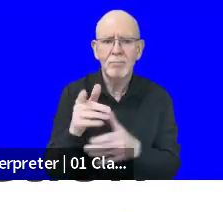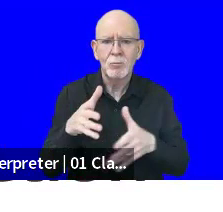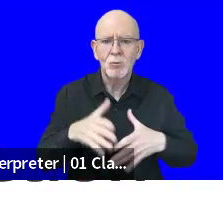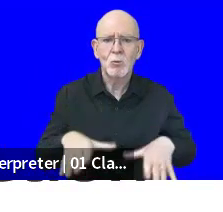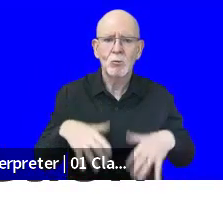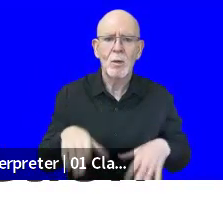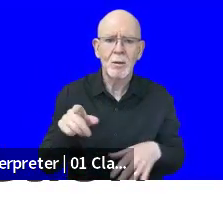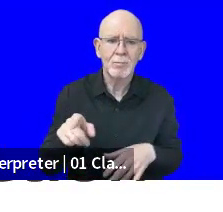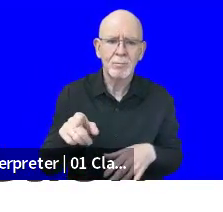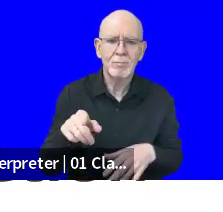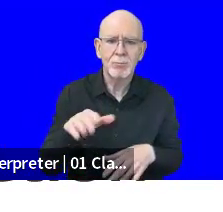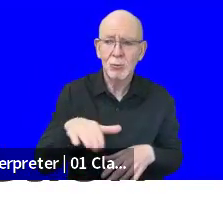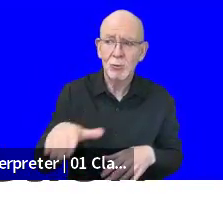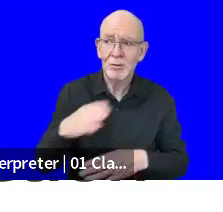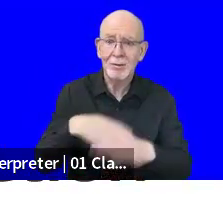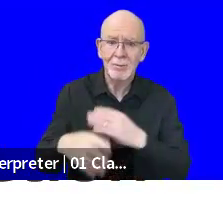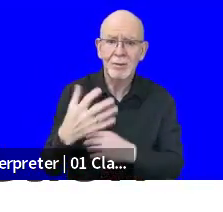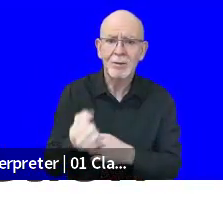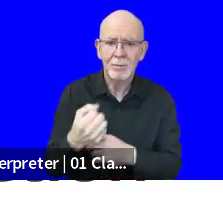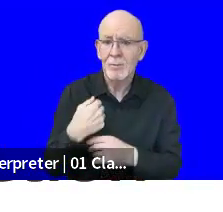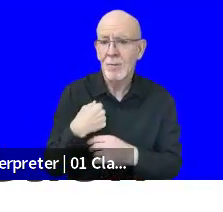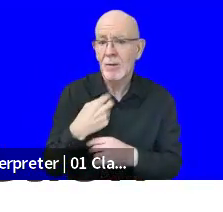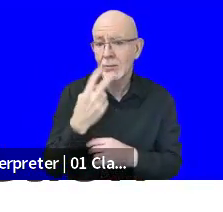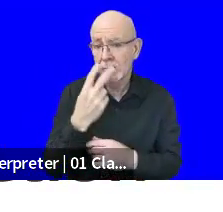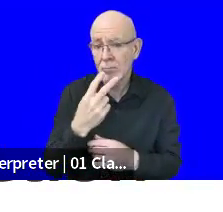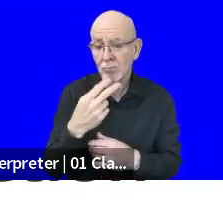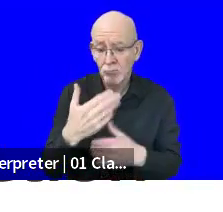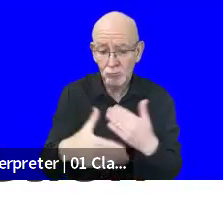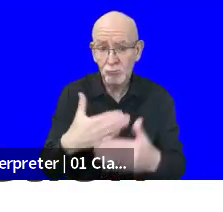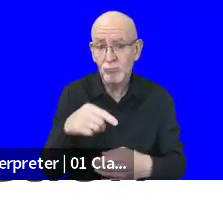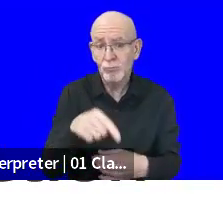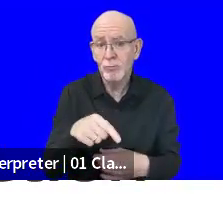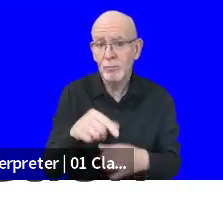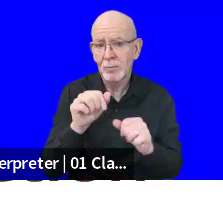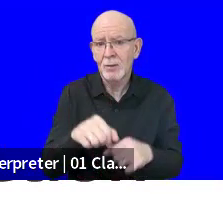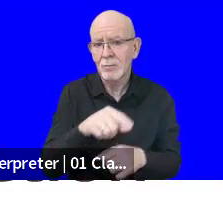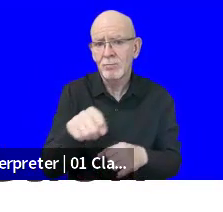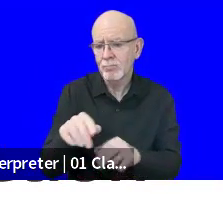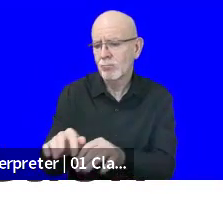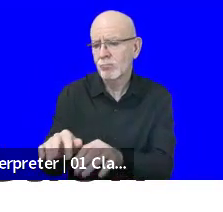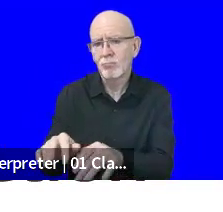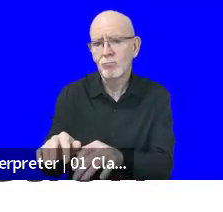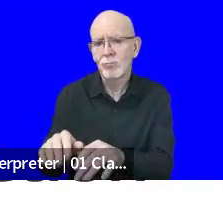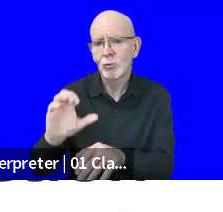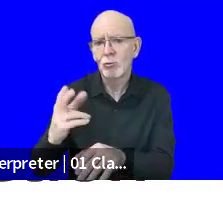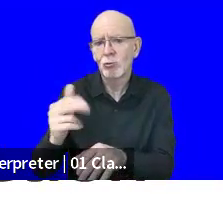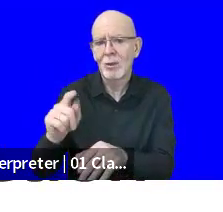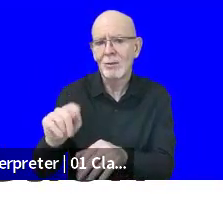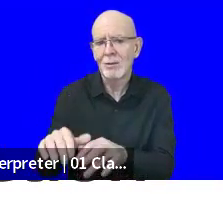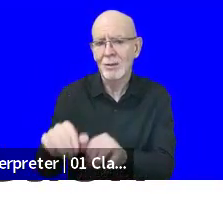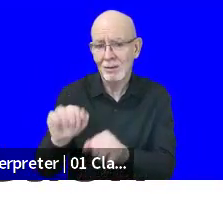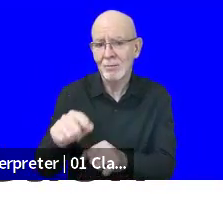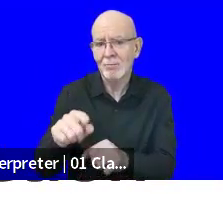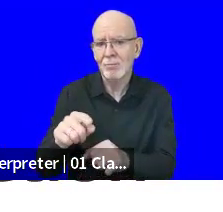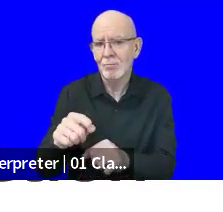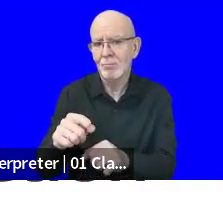present yourself and to make any comments or share interesting links that you may have about different research